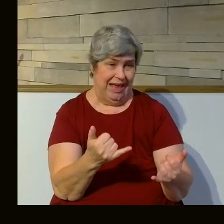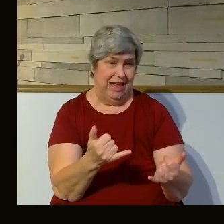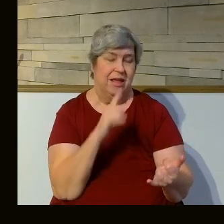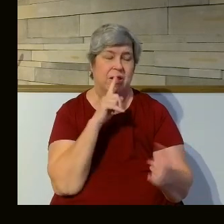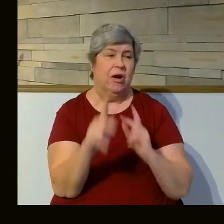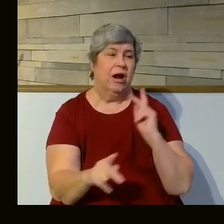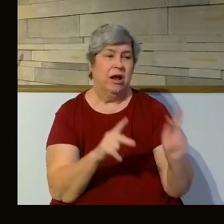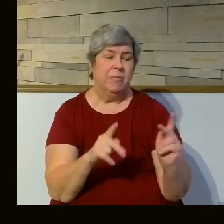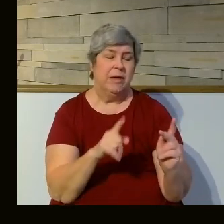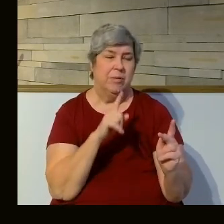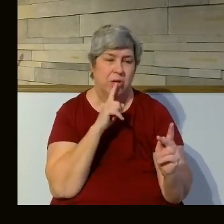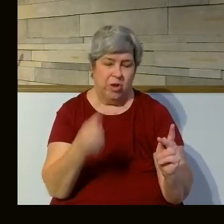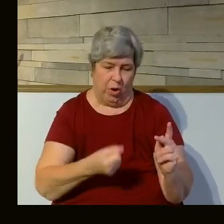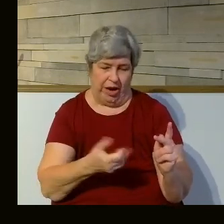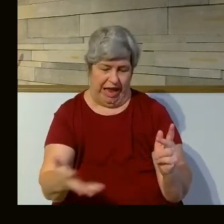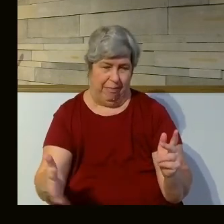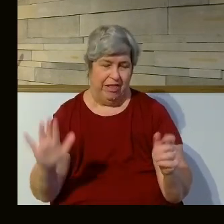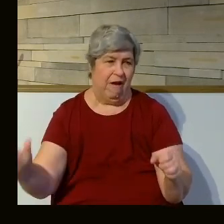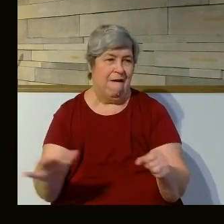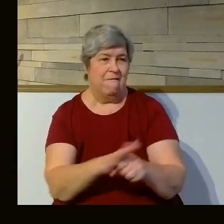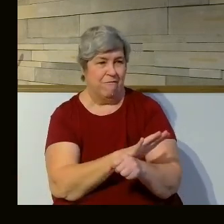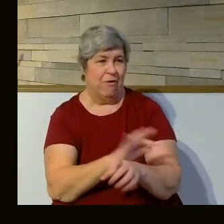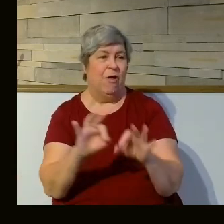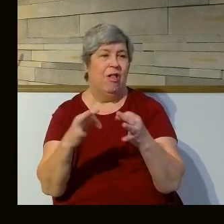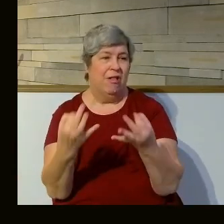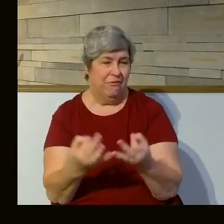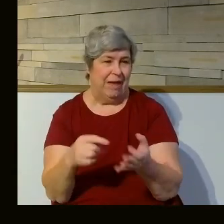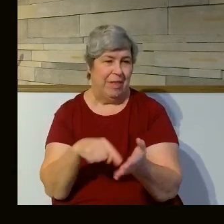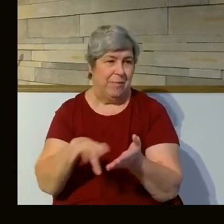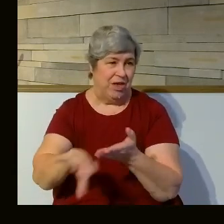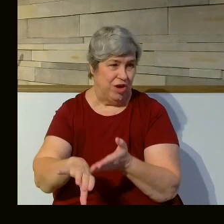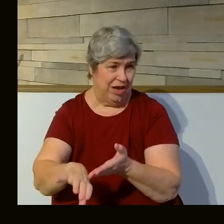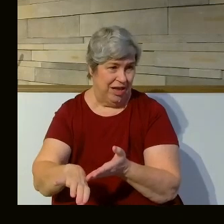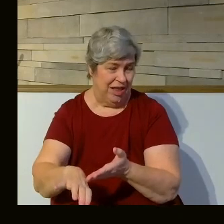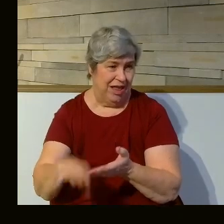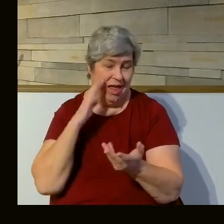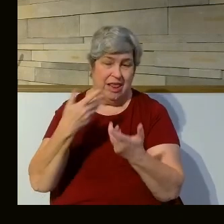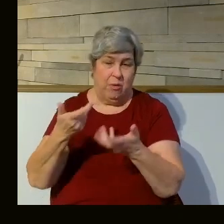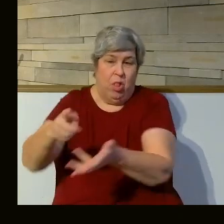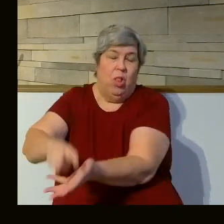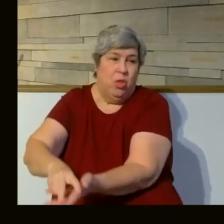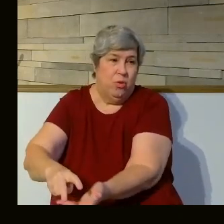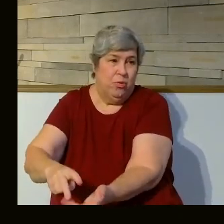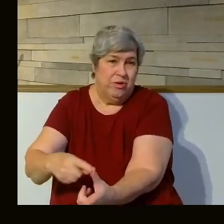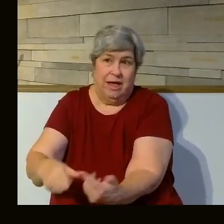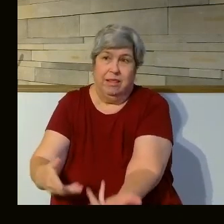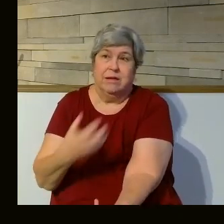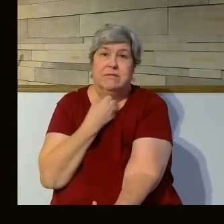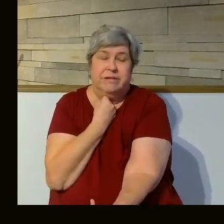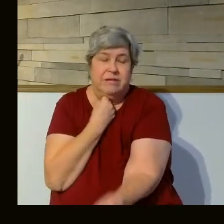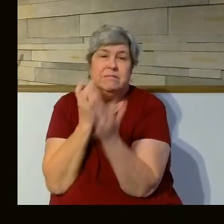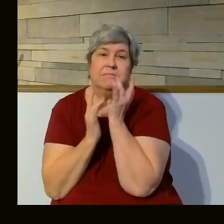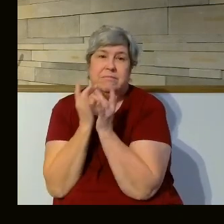are people who are literally gambling away their family's paycheck. And they're going to lose it. And their family's going to